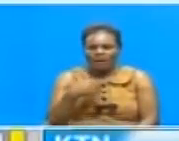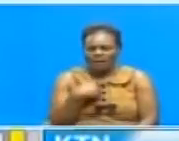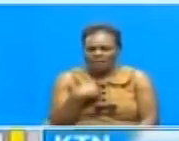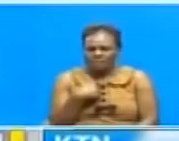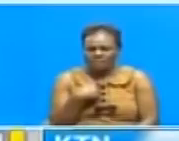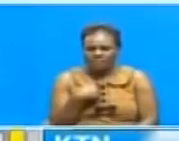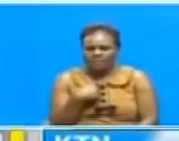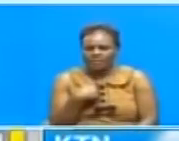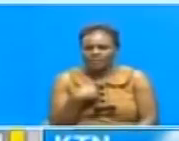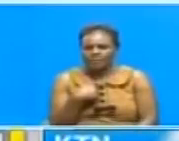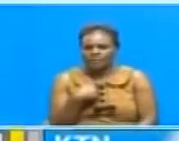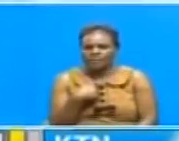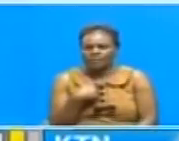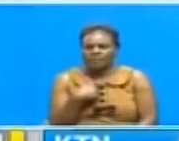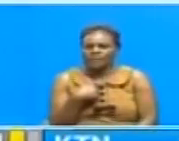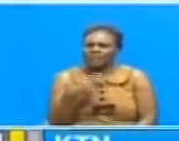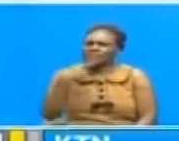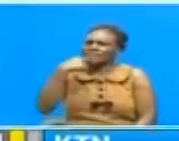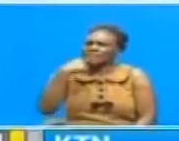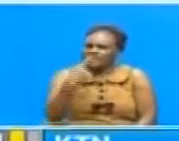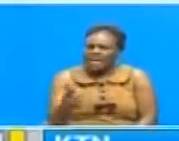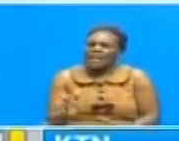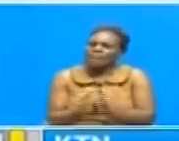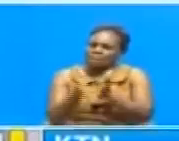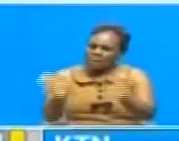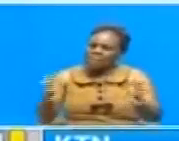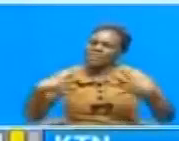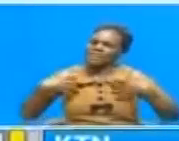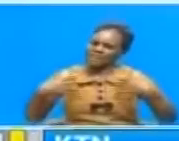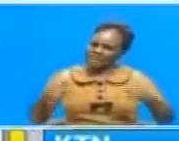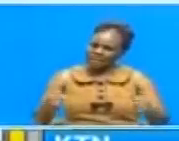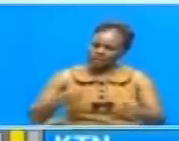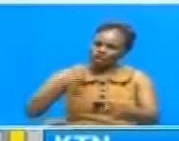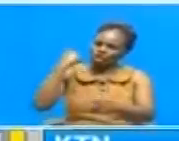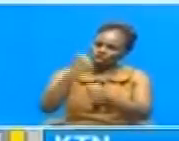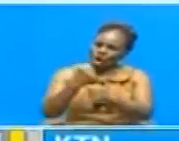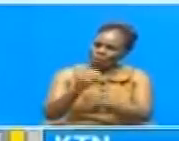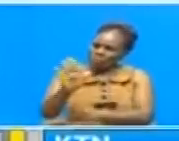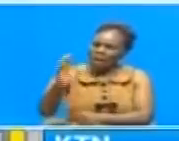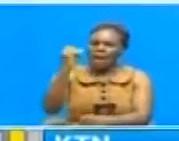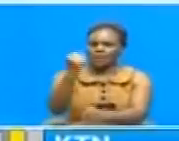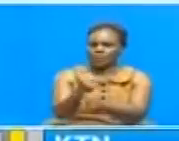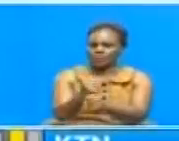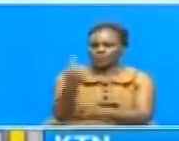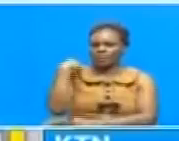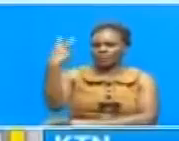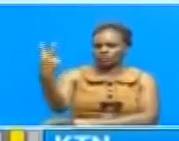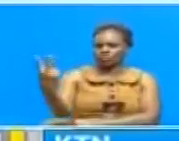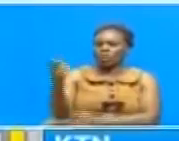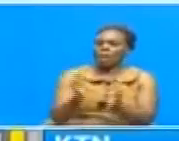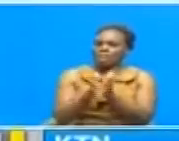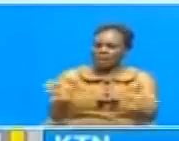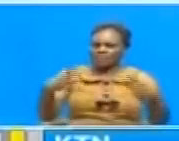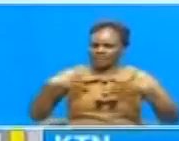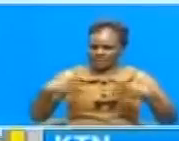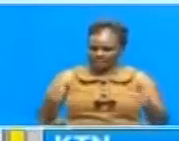the chiefs and OCPDs. Can you tell the public health to do their job? Two, they have the Public